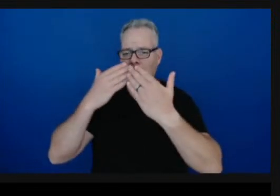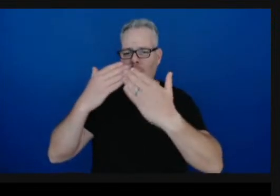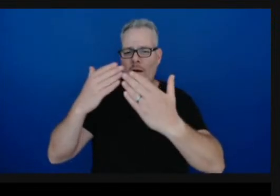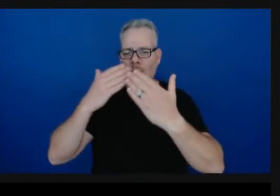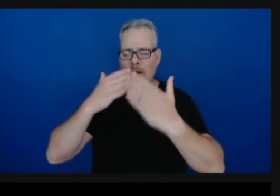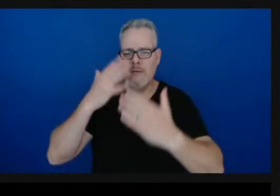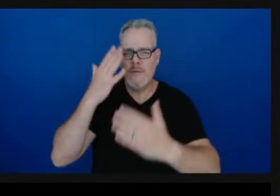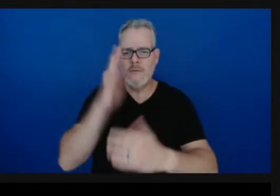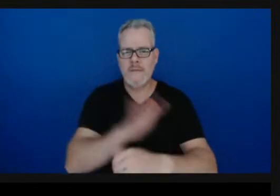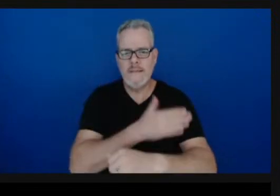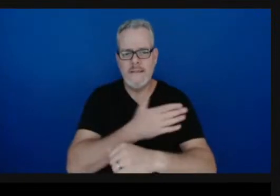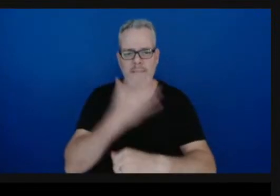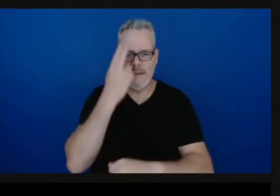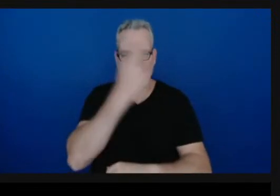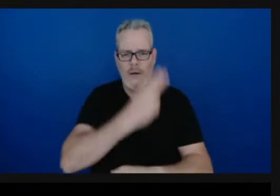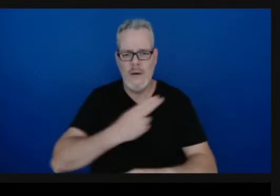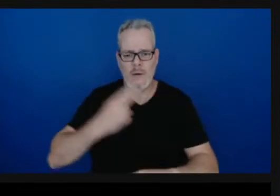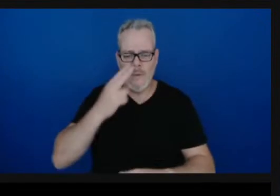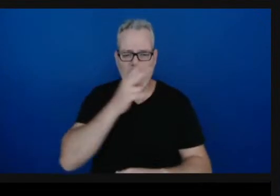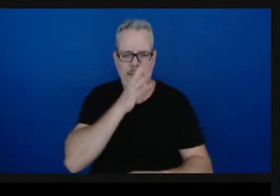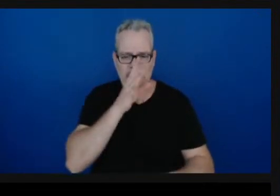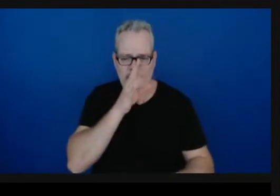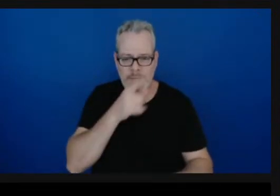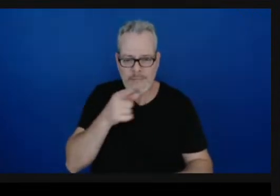It was a long time in the making, this.